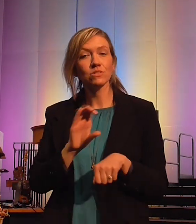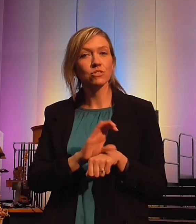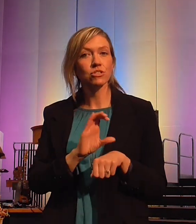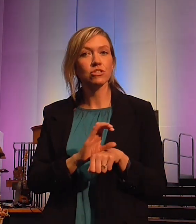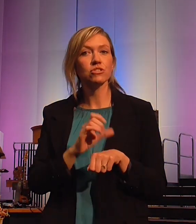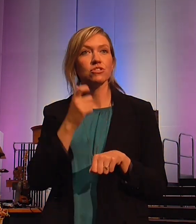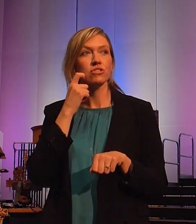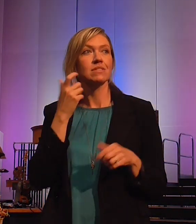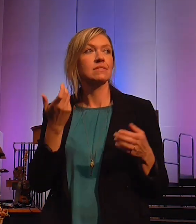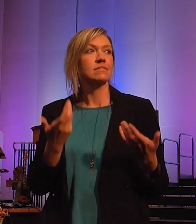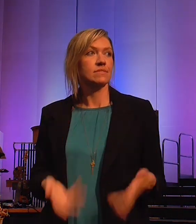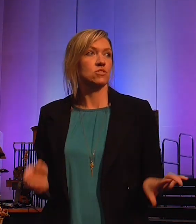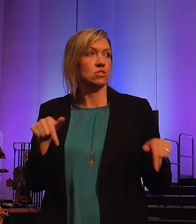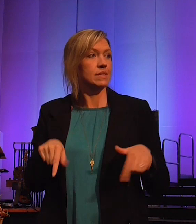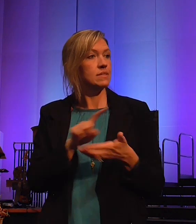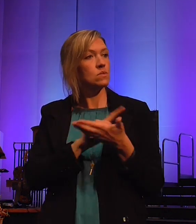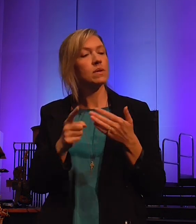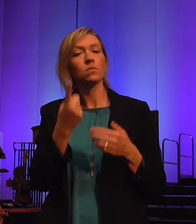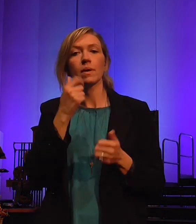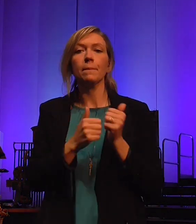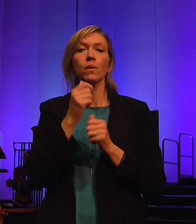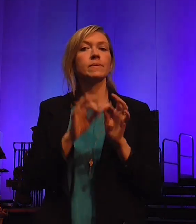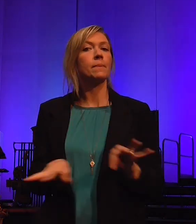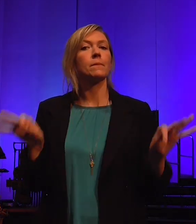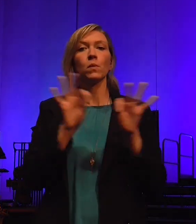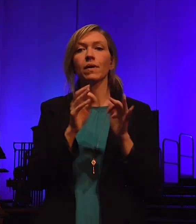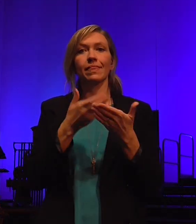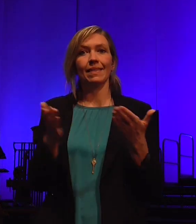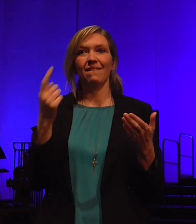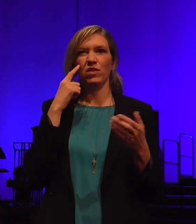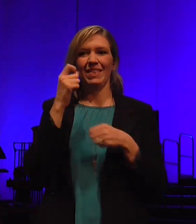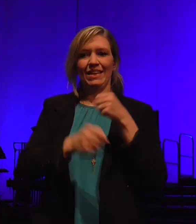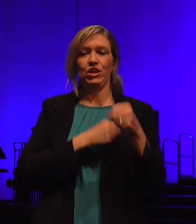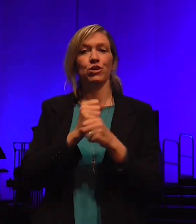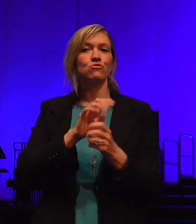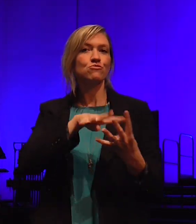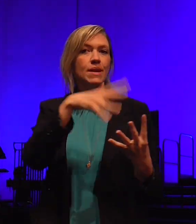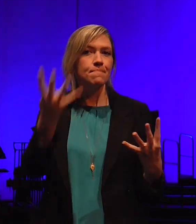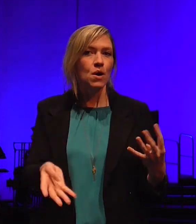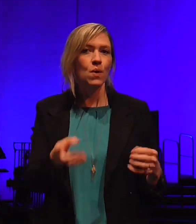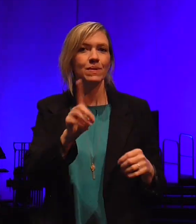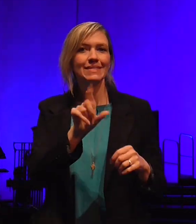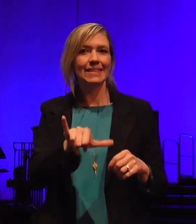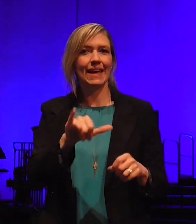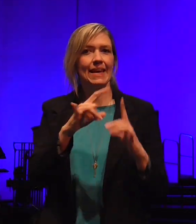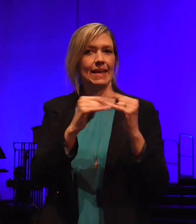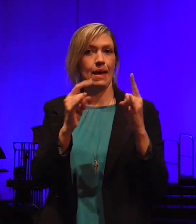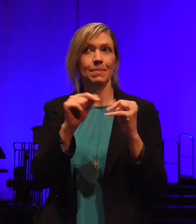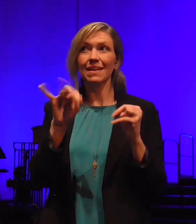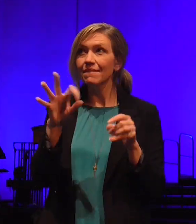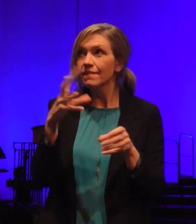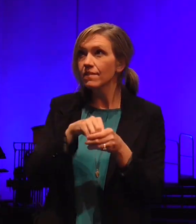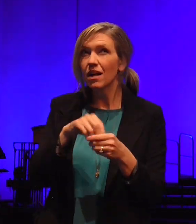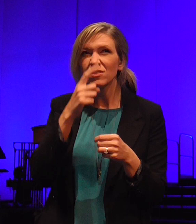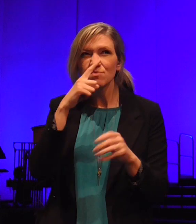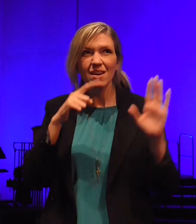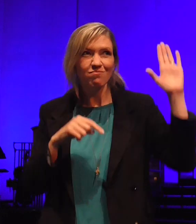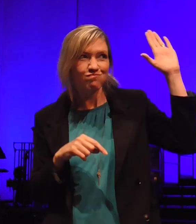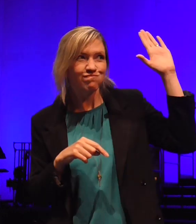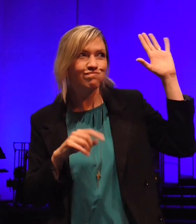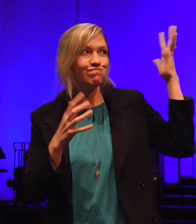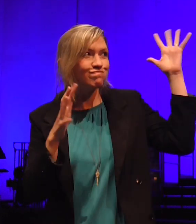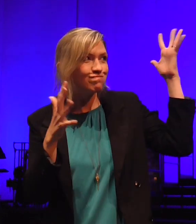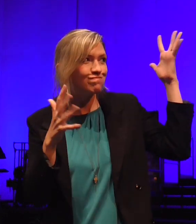Our church just completed this week one of the most important things we do this year, Rainbow Day Camp. So if you were a part of that, will you applaud or raise your hand?